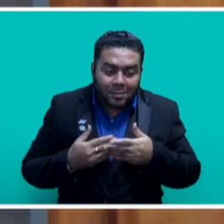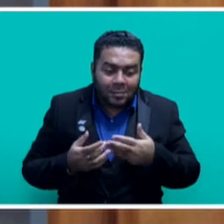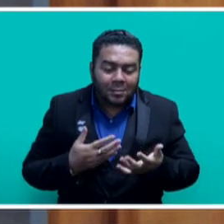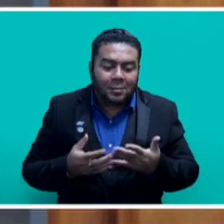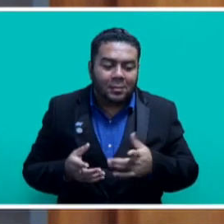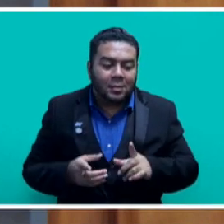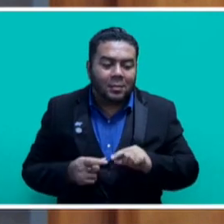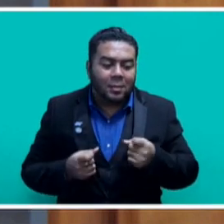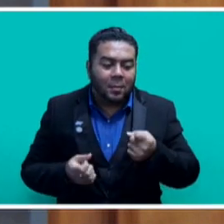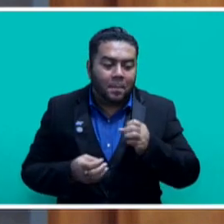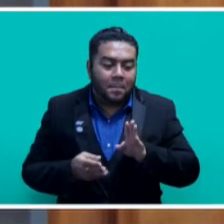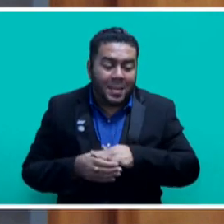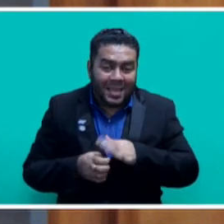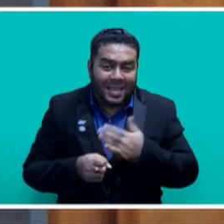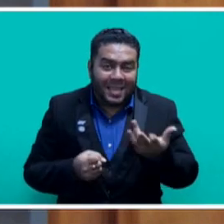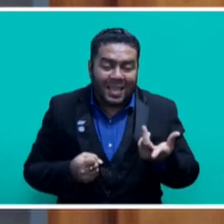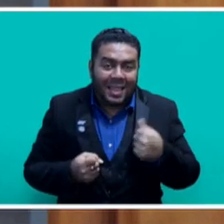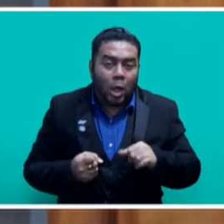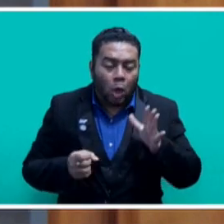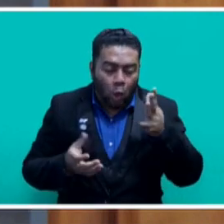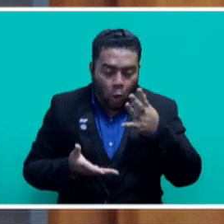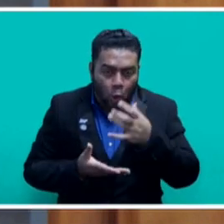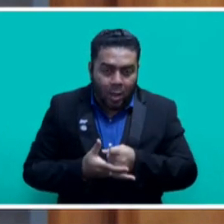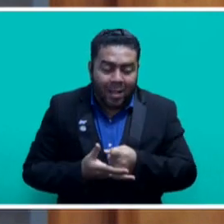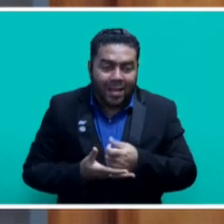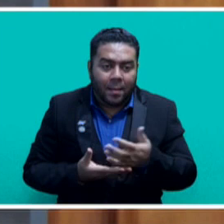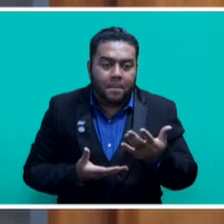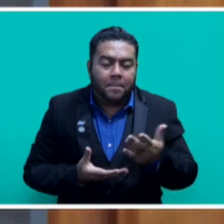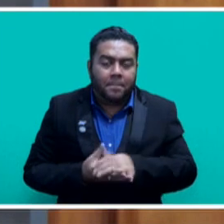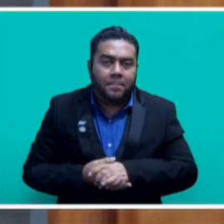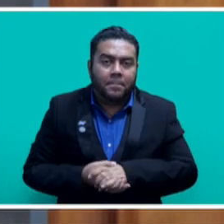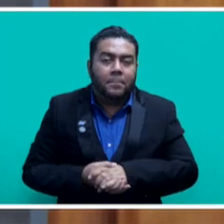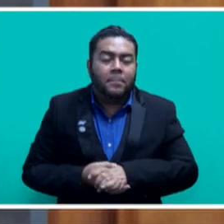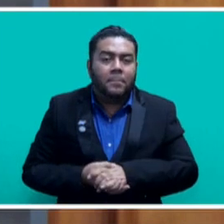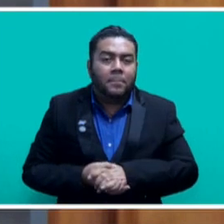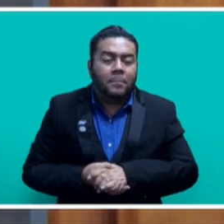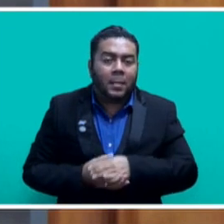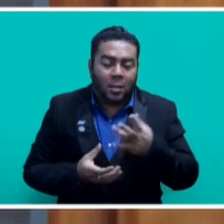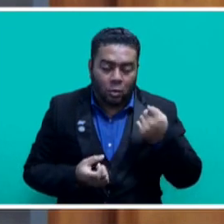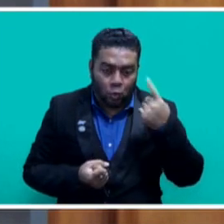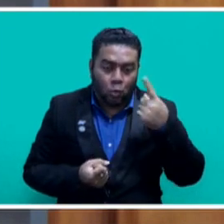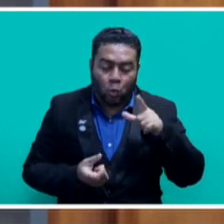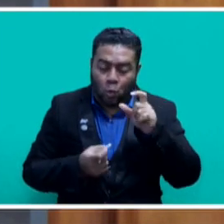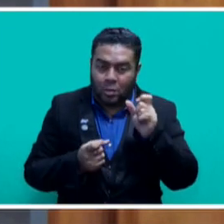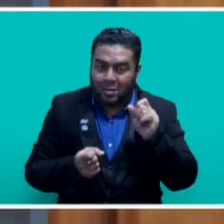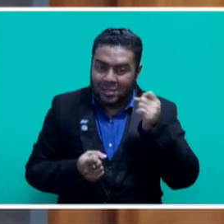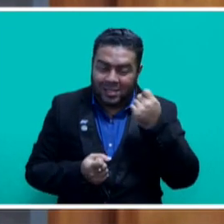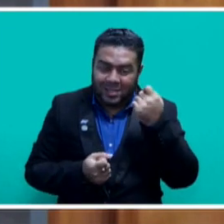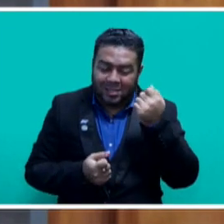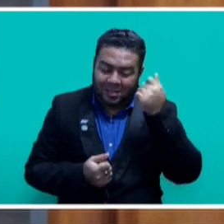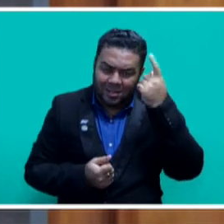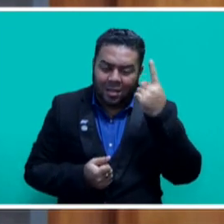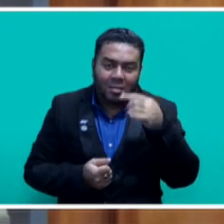that decisions made are collectively taking into consideration the diverse perspective